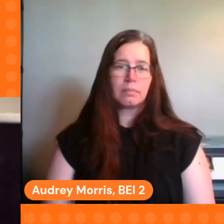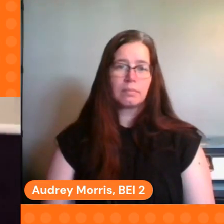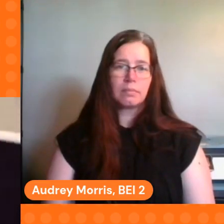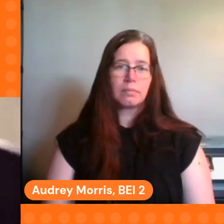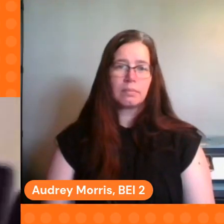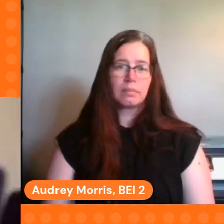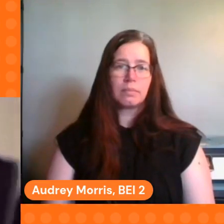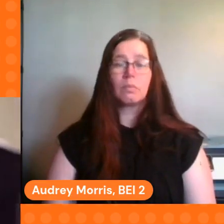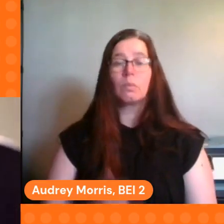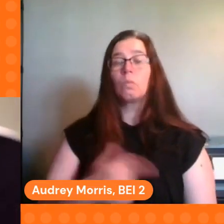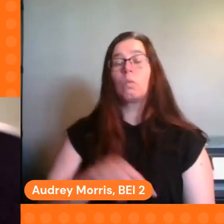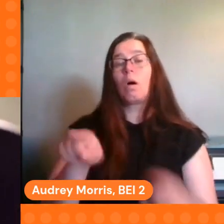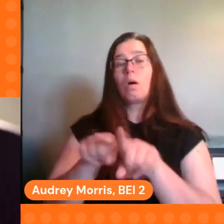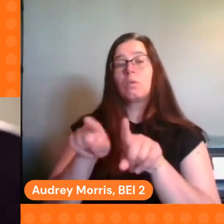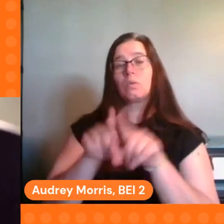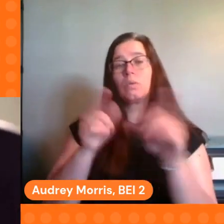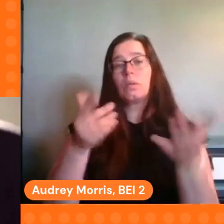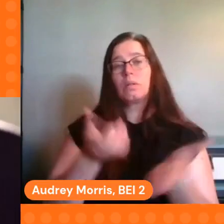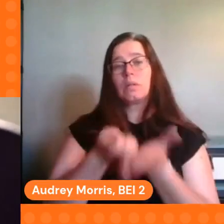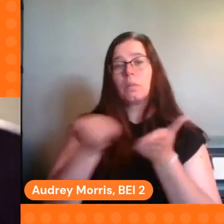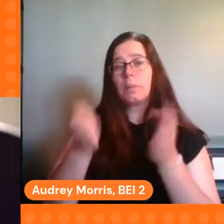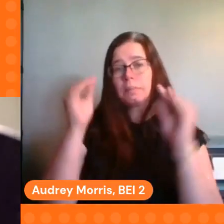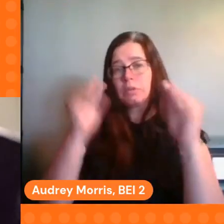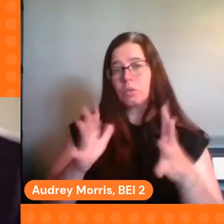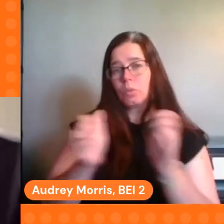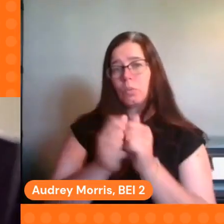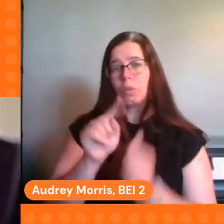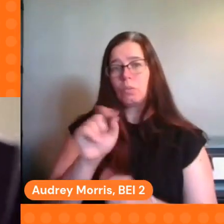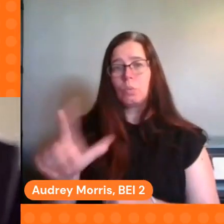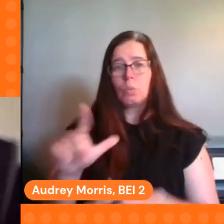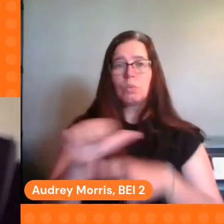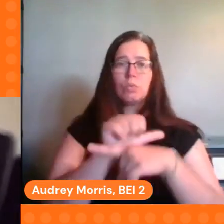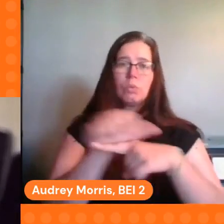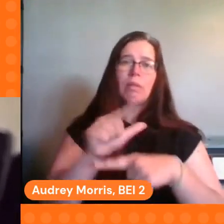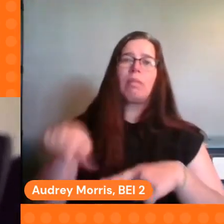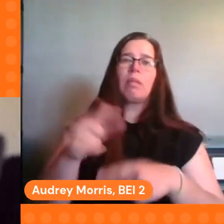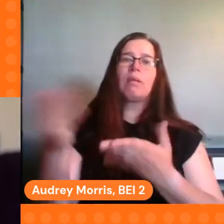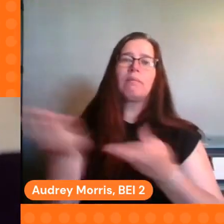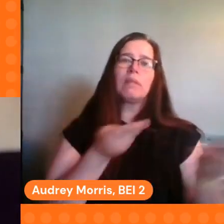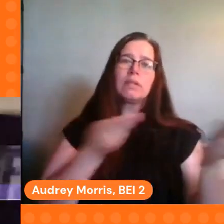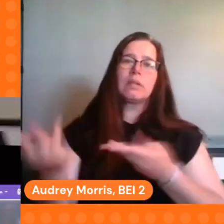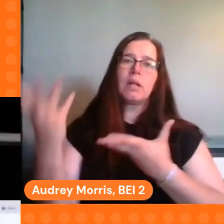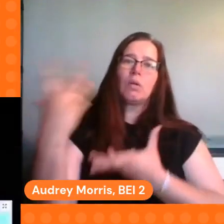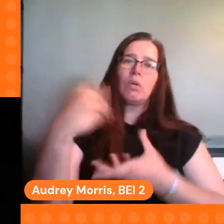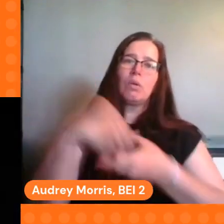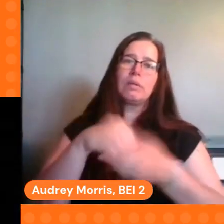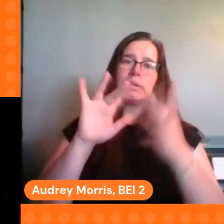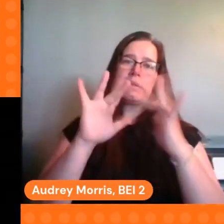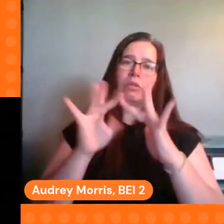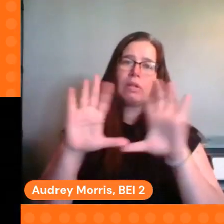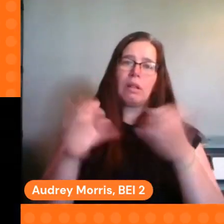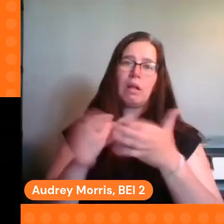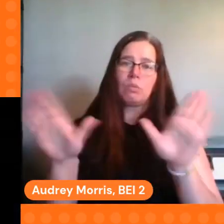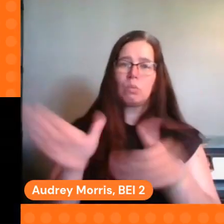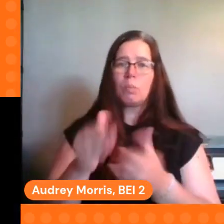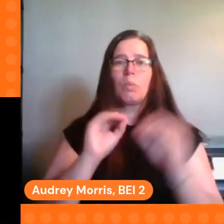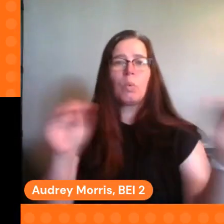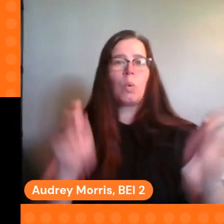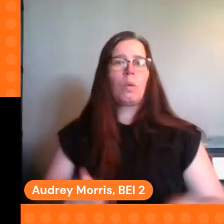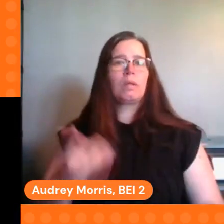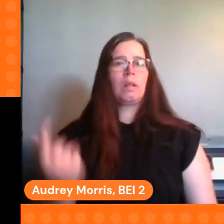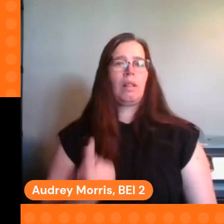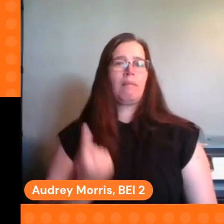We are also equipping teachers with tools and training so that they can facilitate inclusive digital classrooms where no one is left